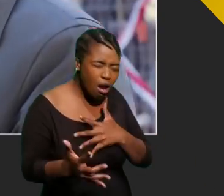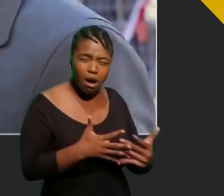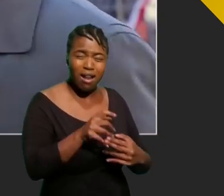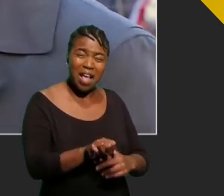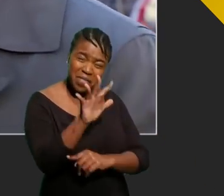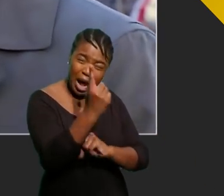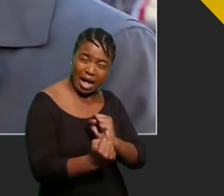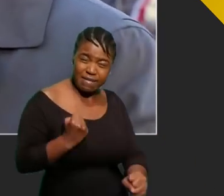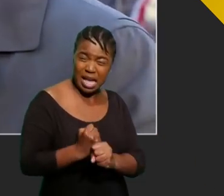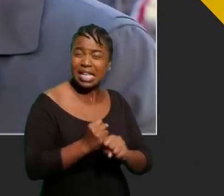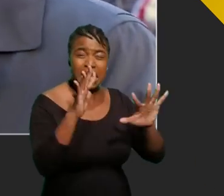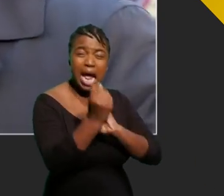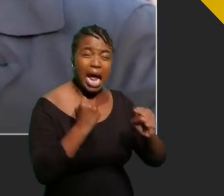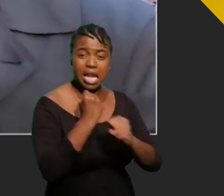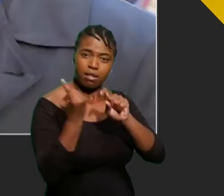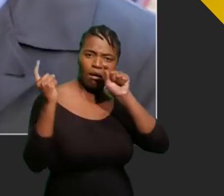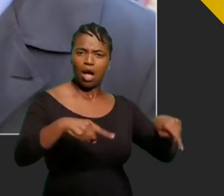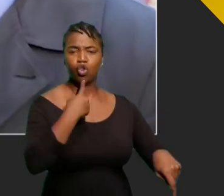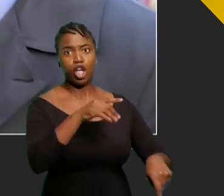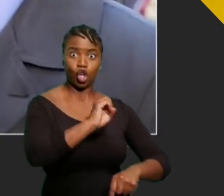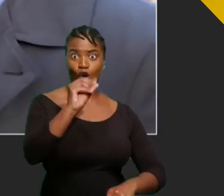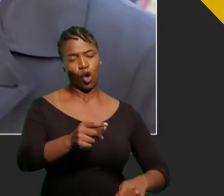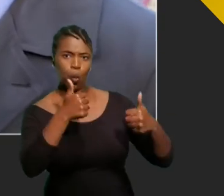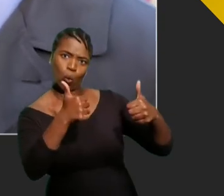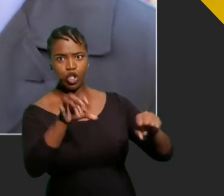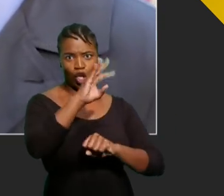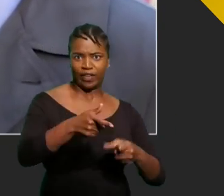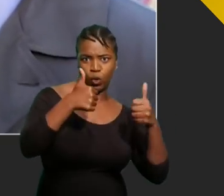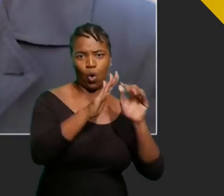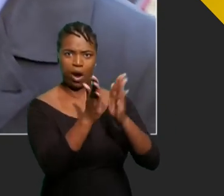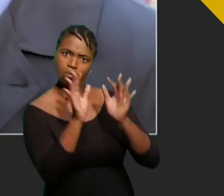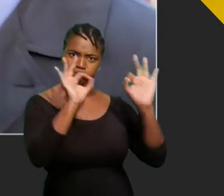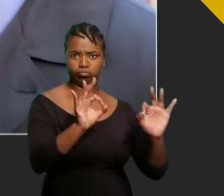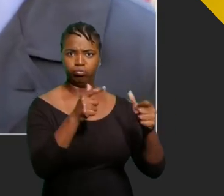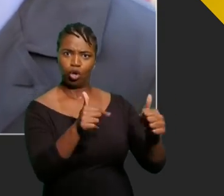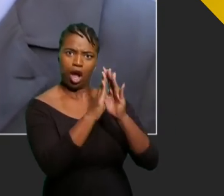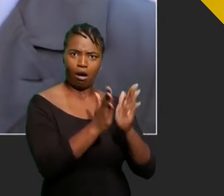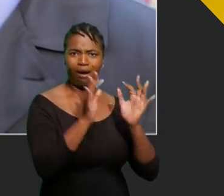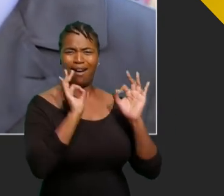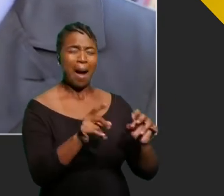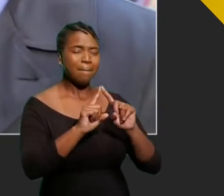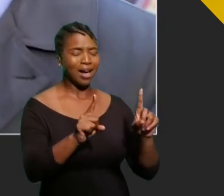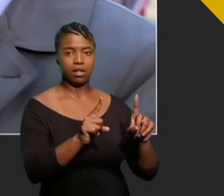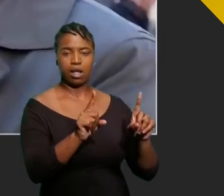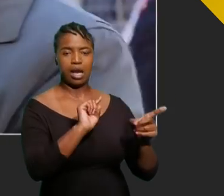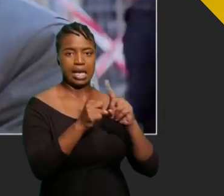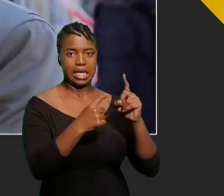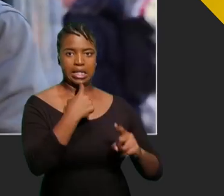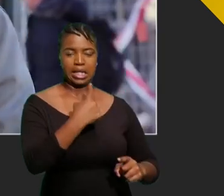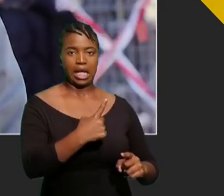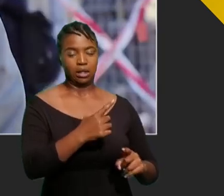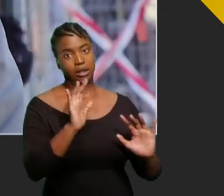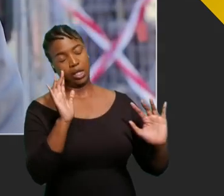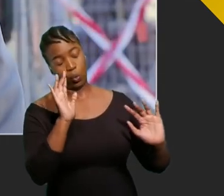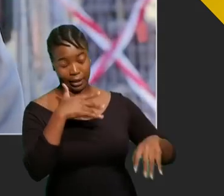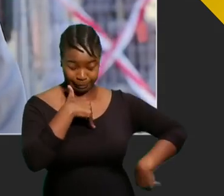last 5 years, 10 years, has come here and said, South Africa's going really well, we've got everything under control, we've got this, that and the other, suddenly turned around and said, well, actually, the entire